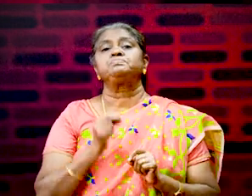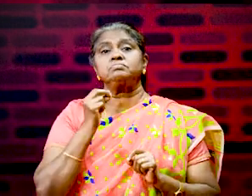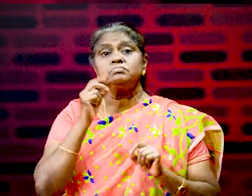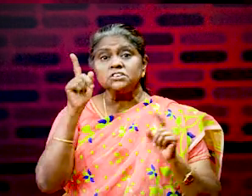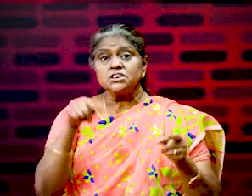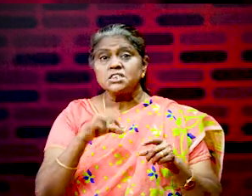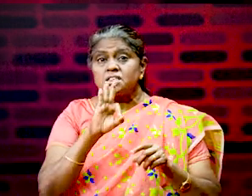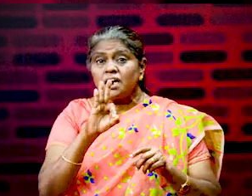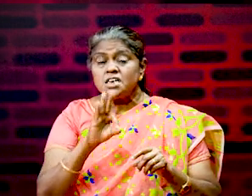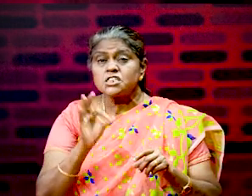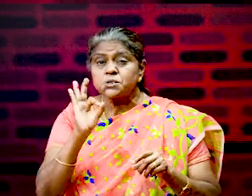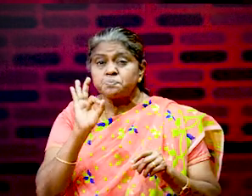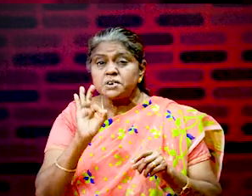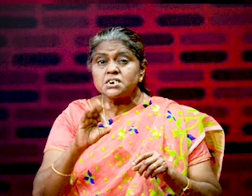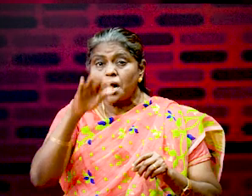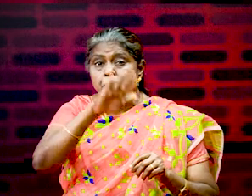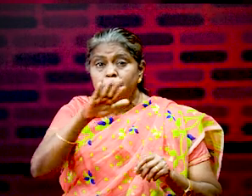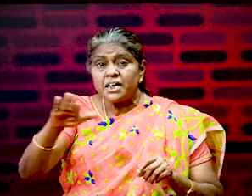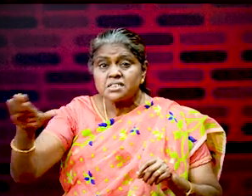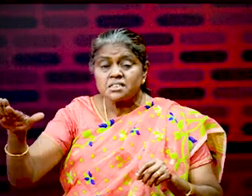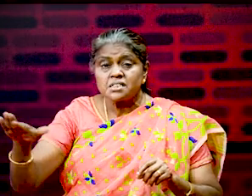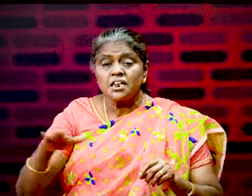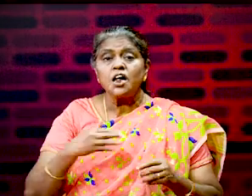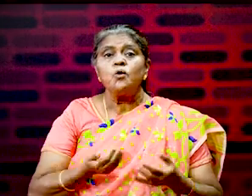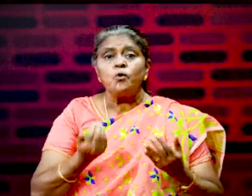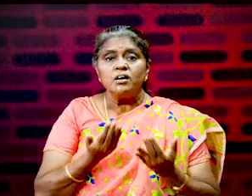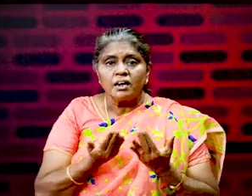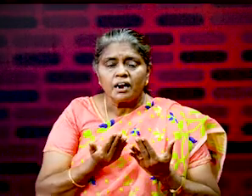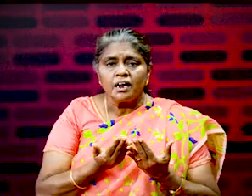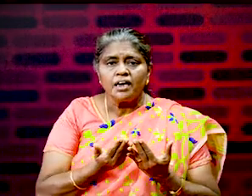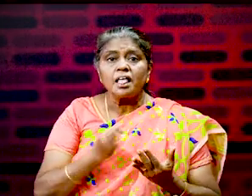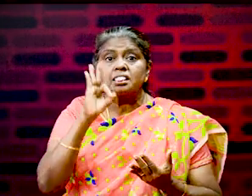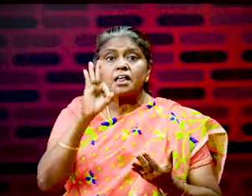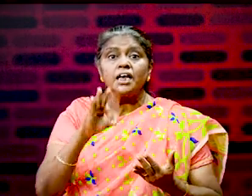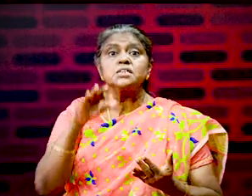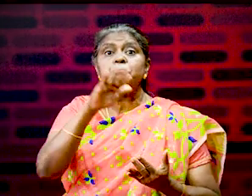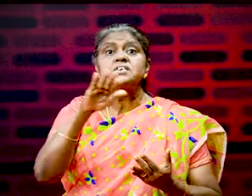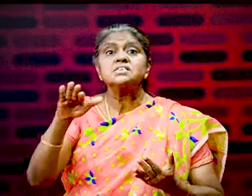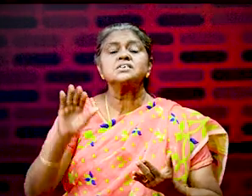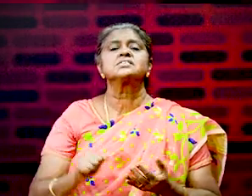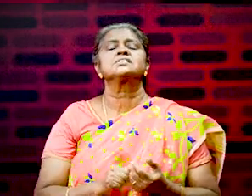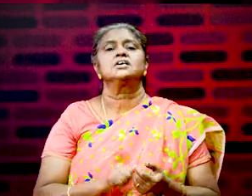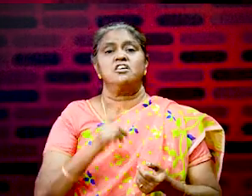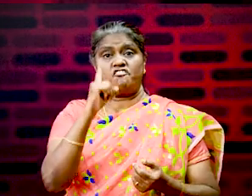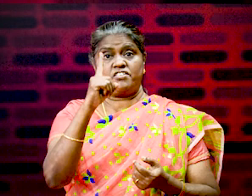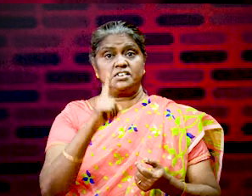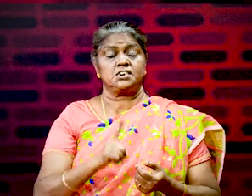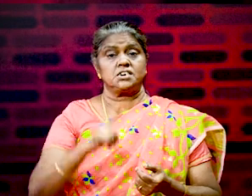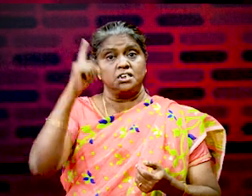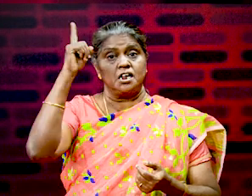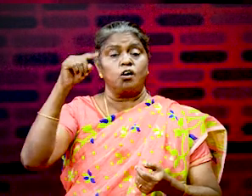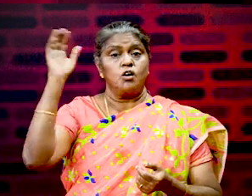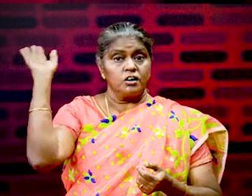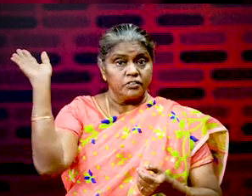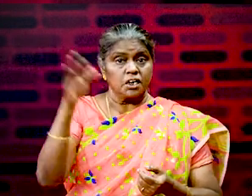like to read those 3 blessings for you. The first blessing is God will come with vengeance. The second blessing